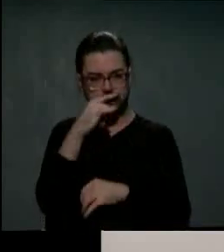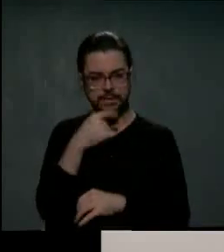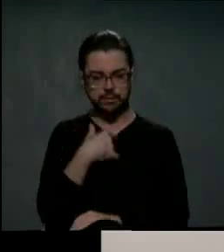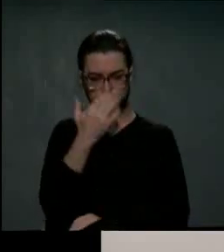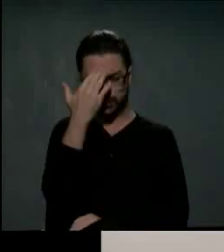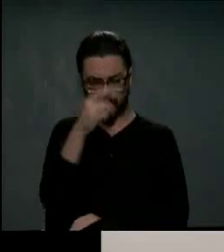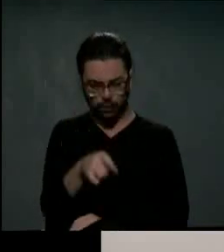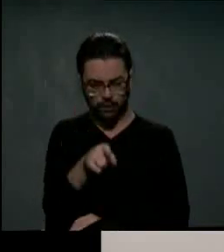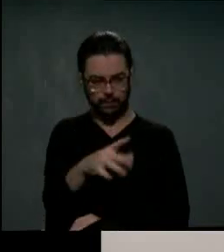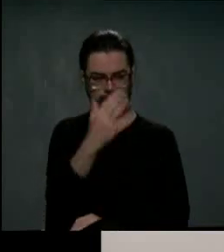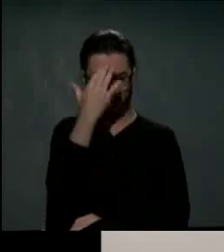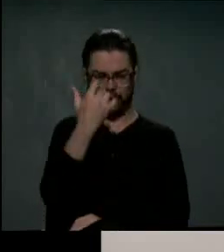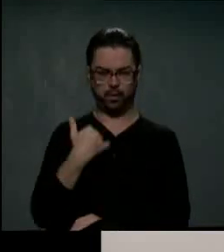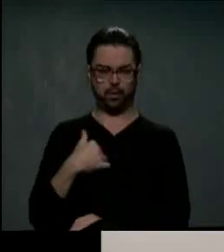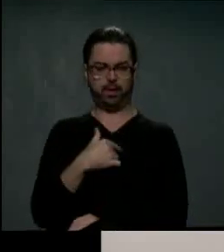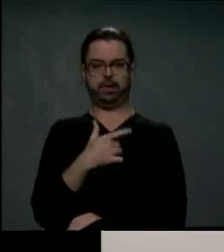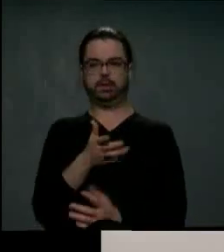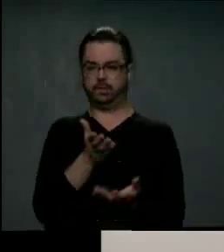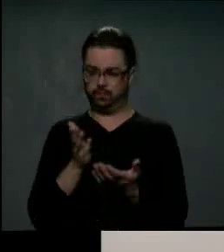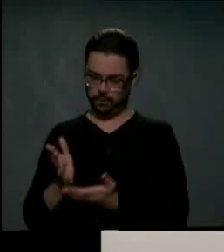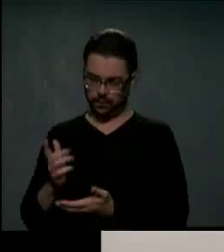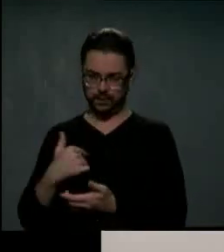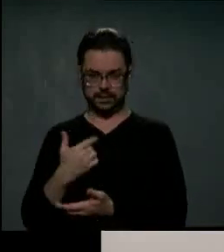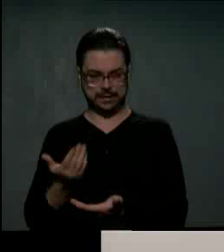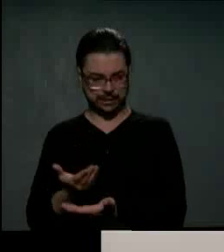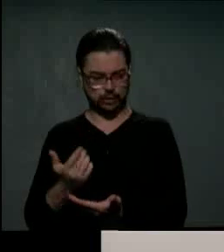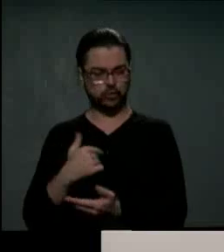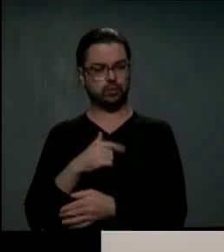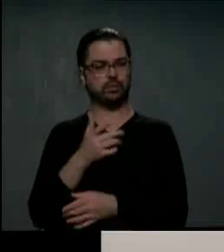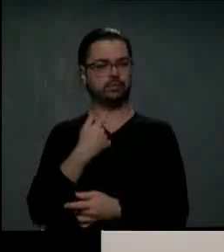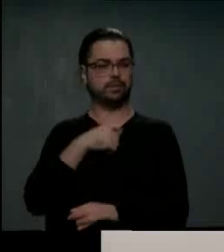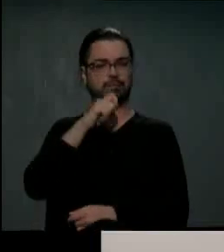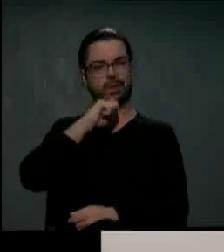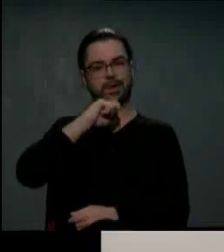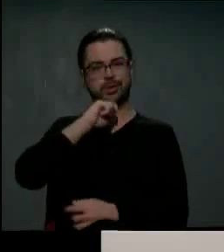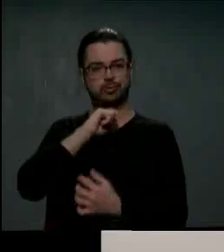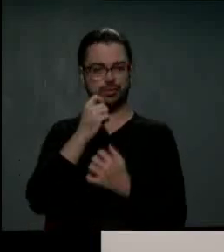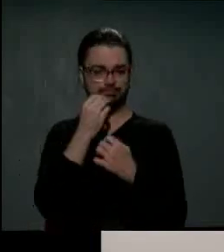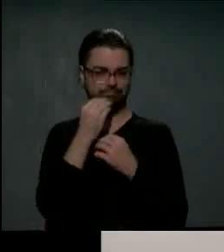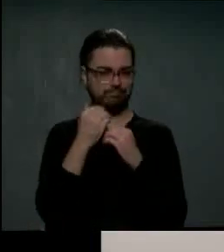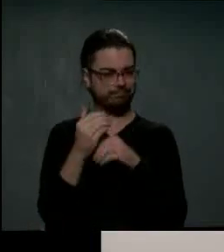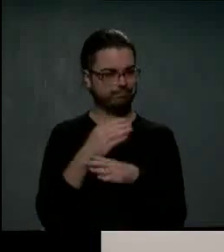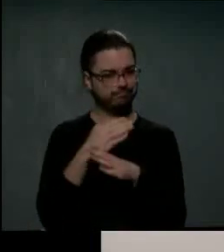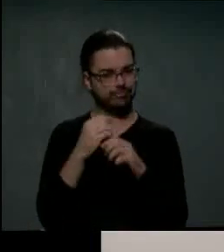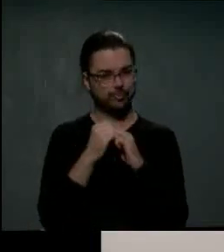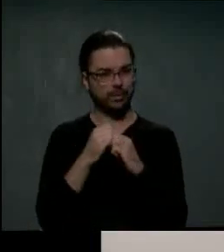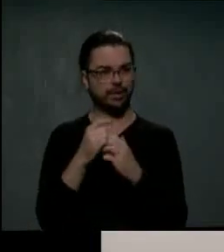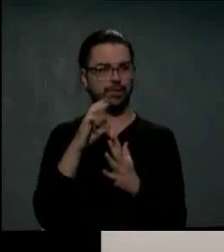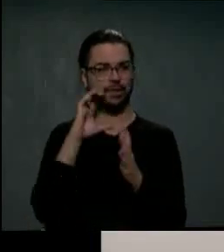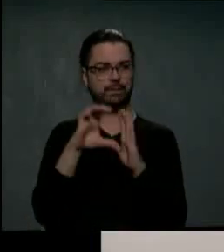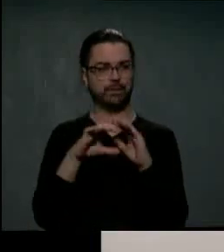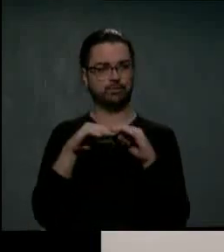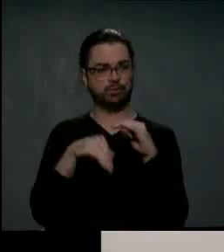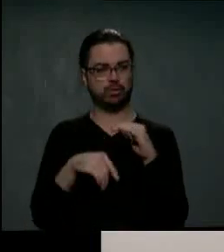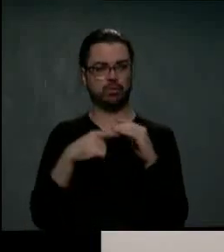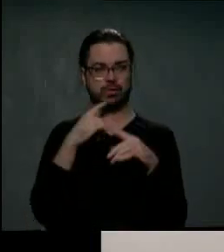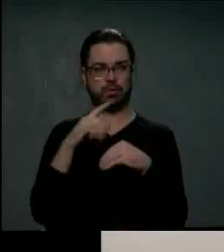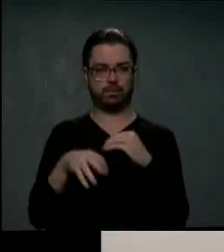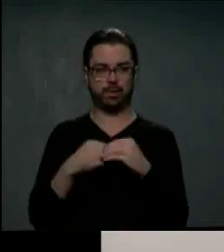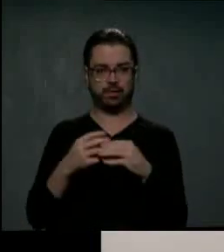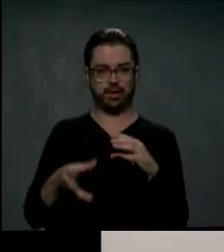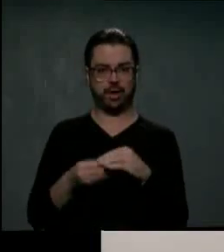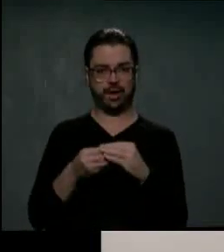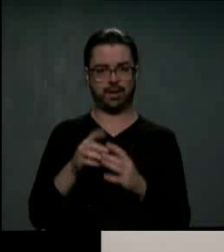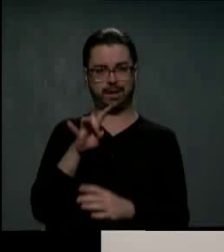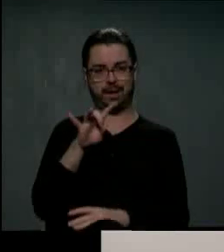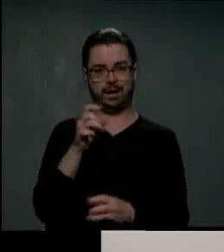Those kids know us. They've been over. We've had popsicles together, you know. So in the picture below, it's just, we were talking about adding cars. We're talking about adding